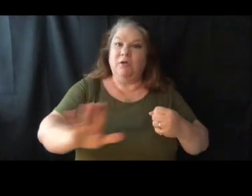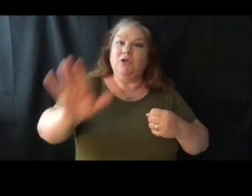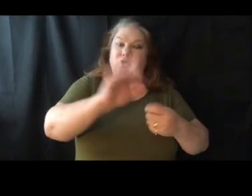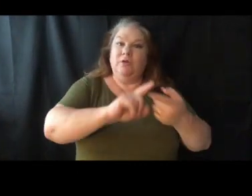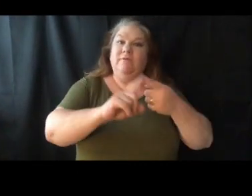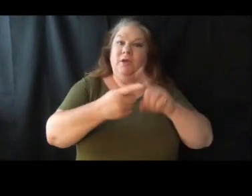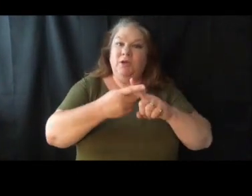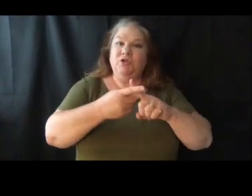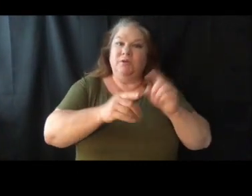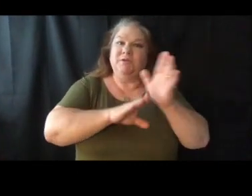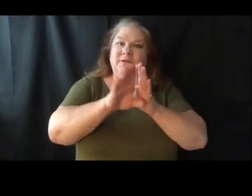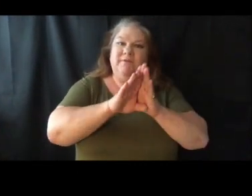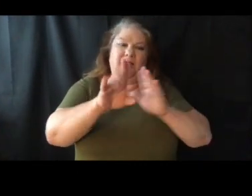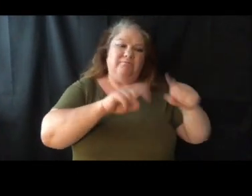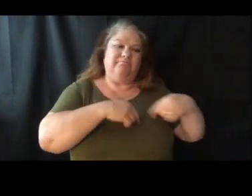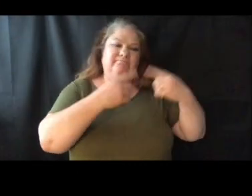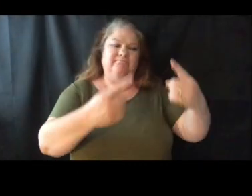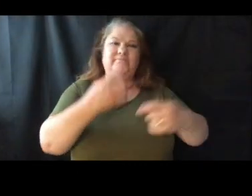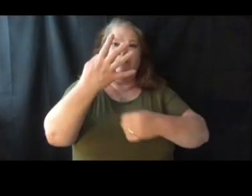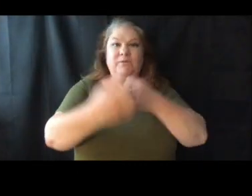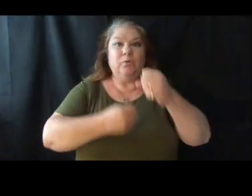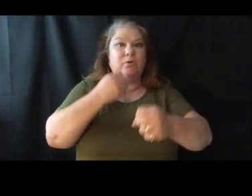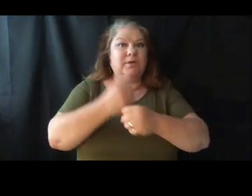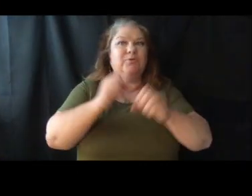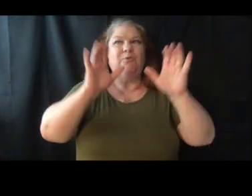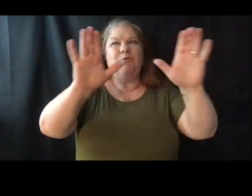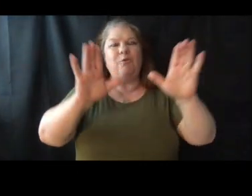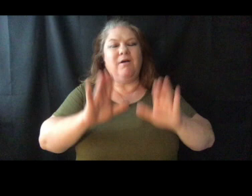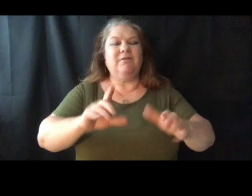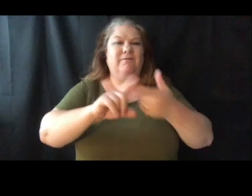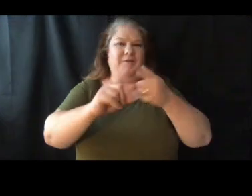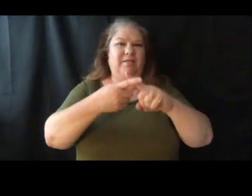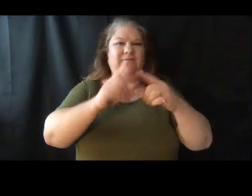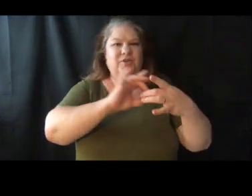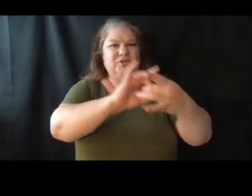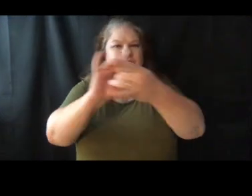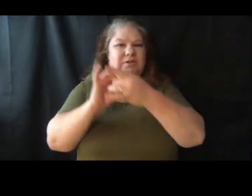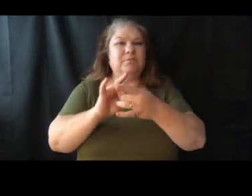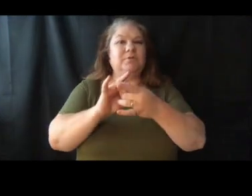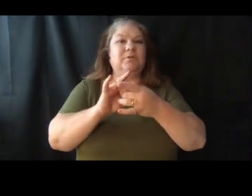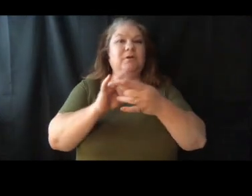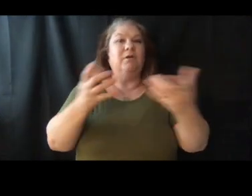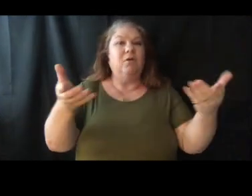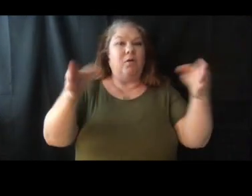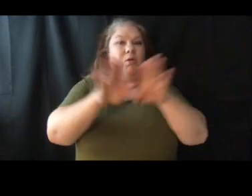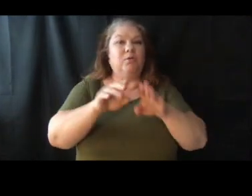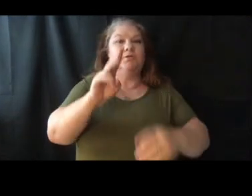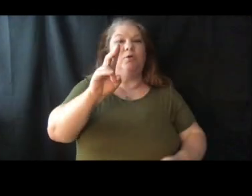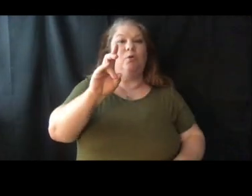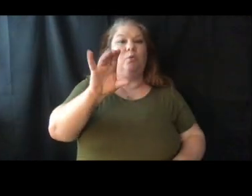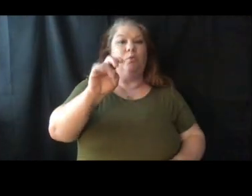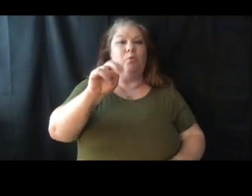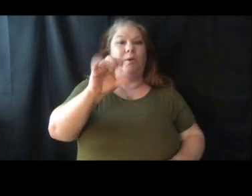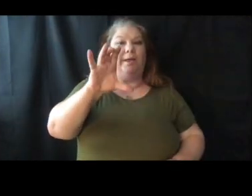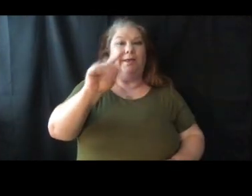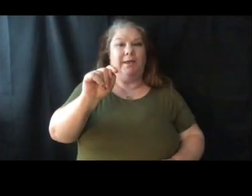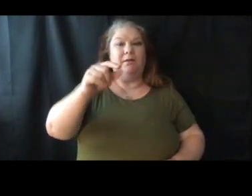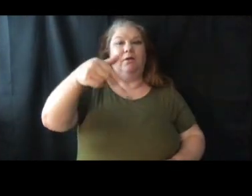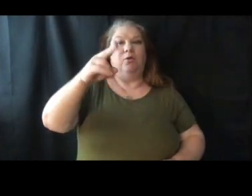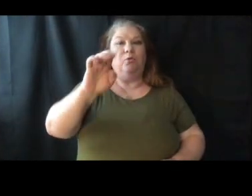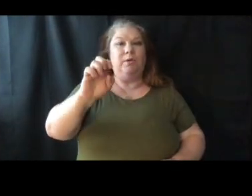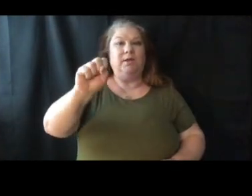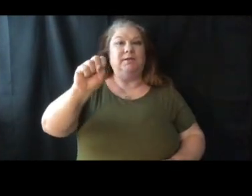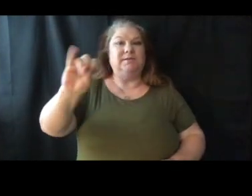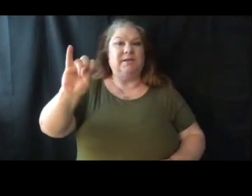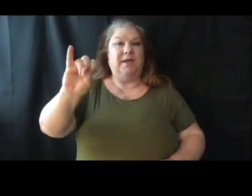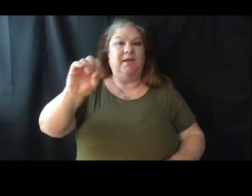cherish the friendships you have developed over the last 4 years. They're wonderful. And we want to close with wink it, we